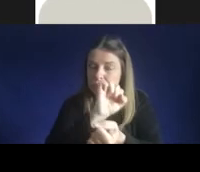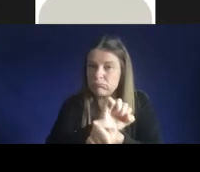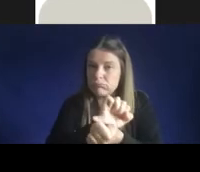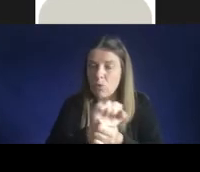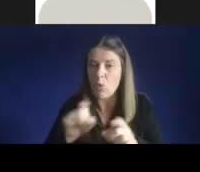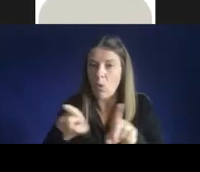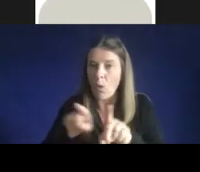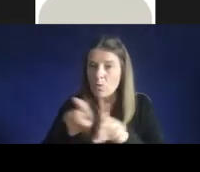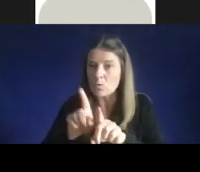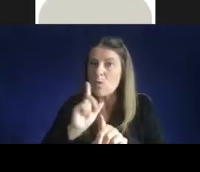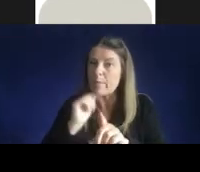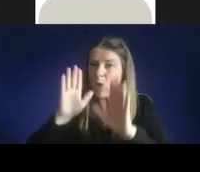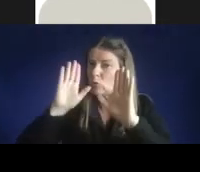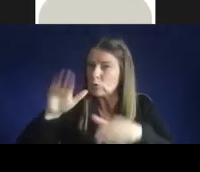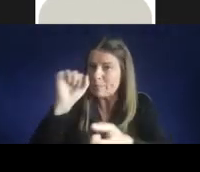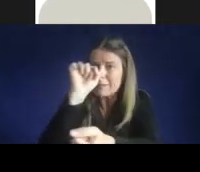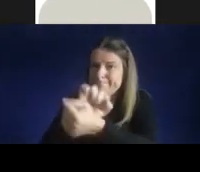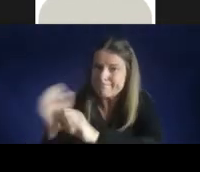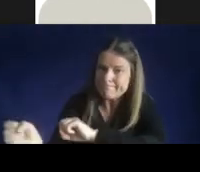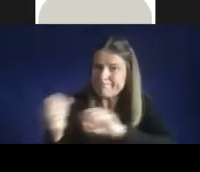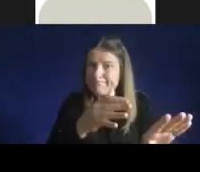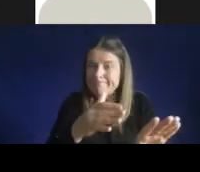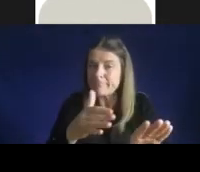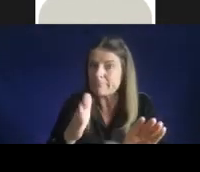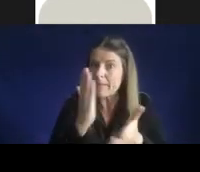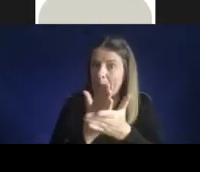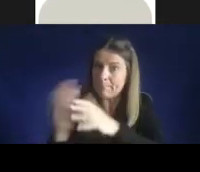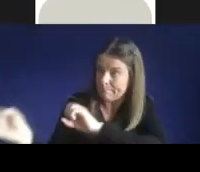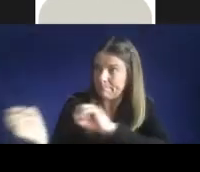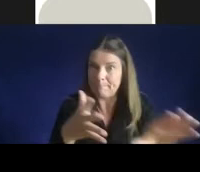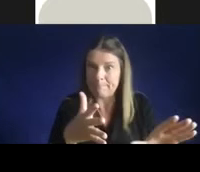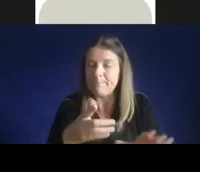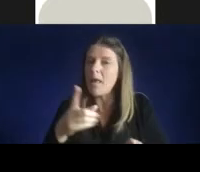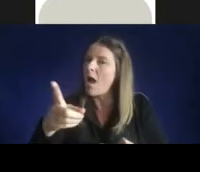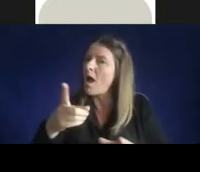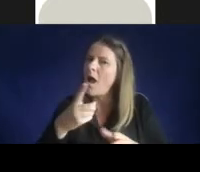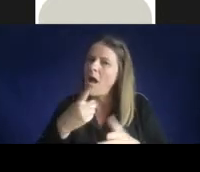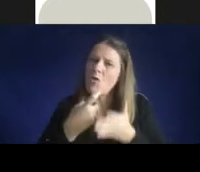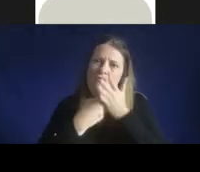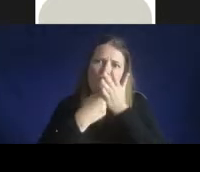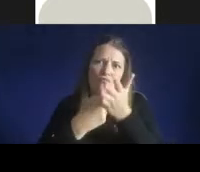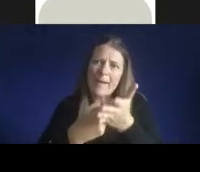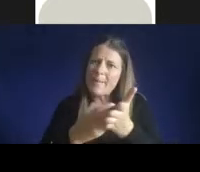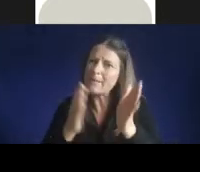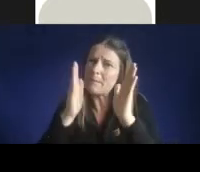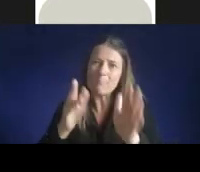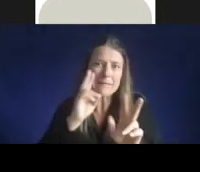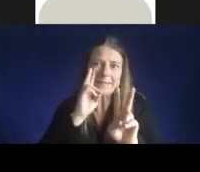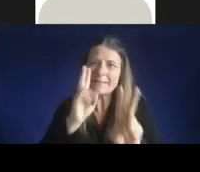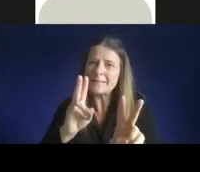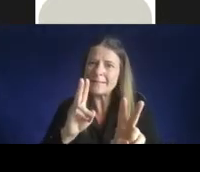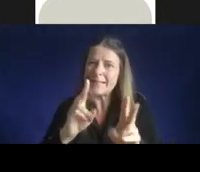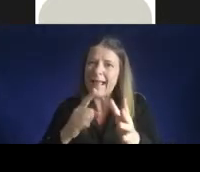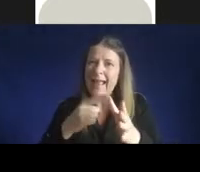I highly, highly recommend starting with Ava DuVernay's The 13th on